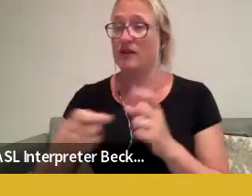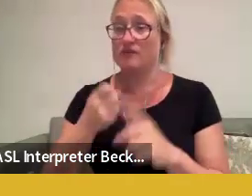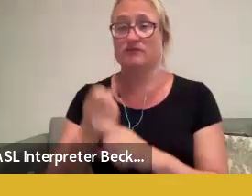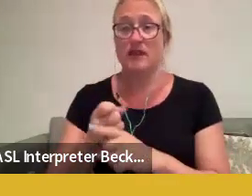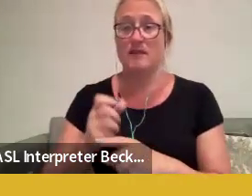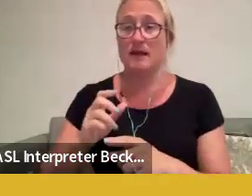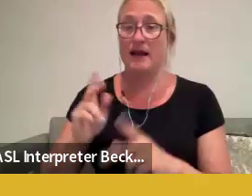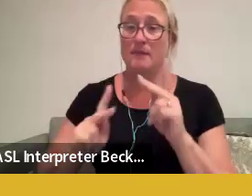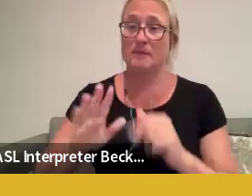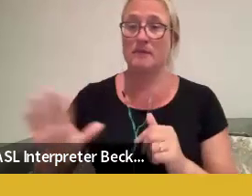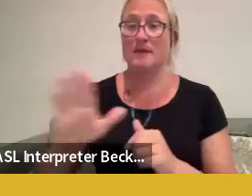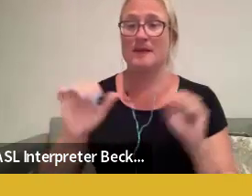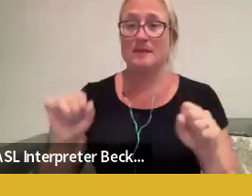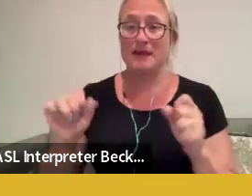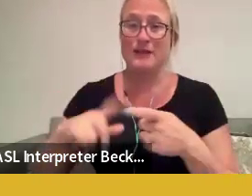uh,